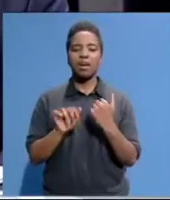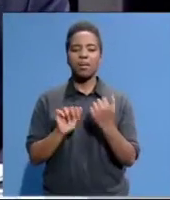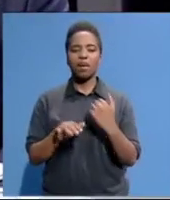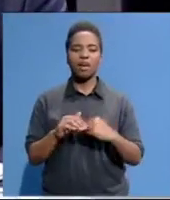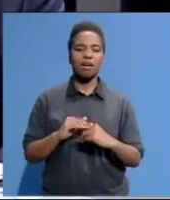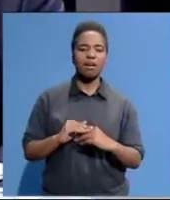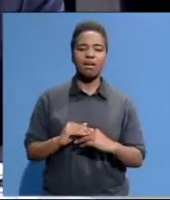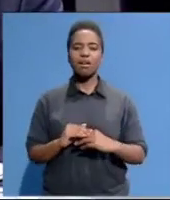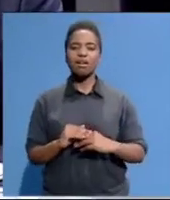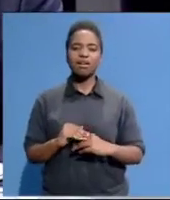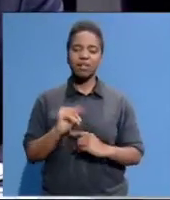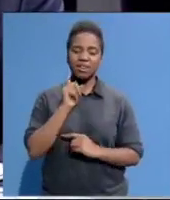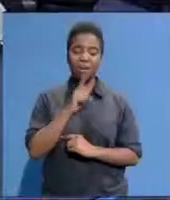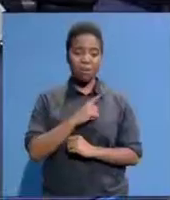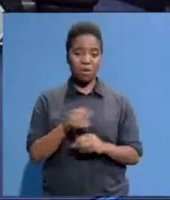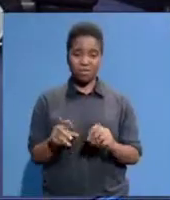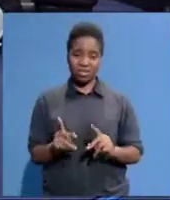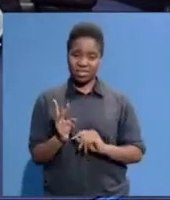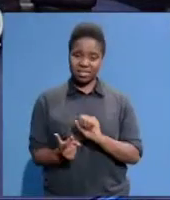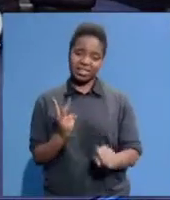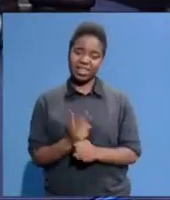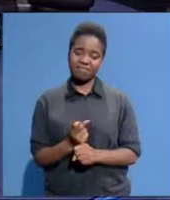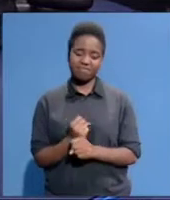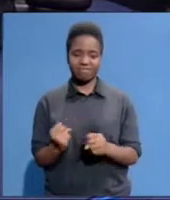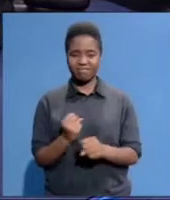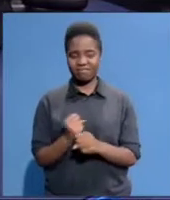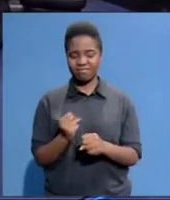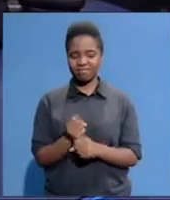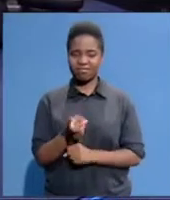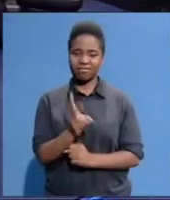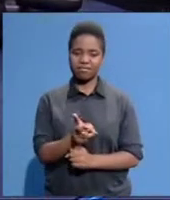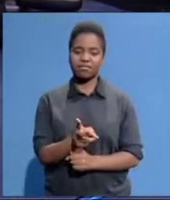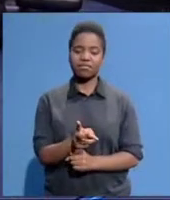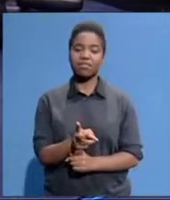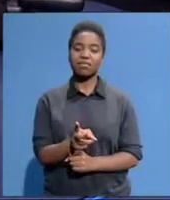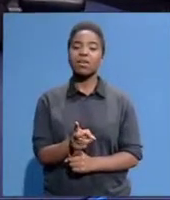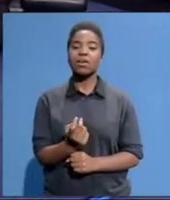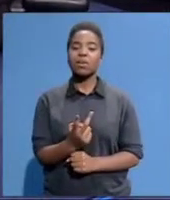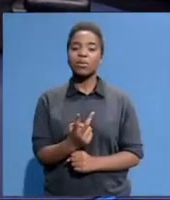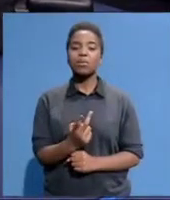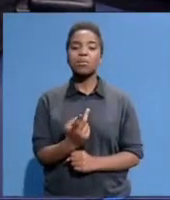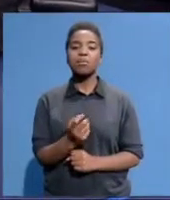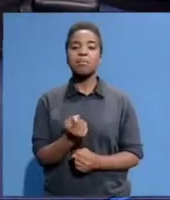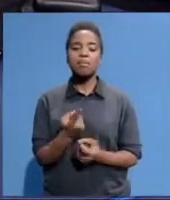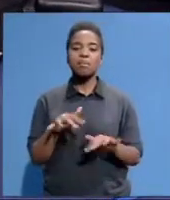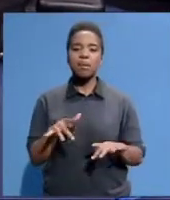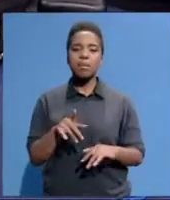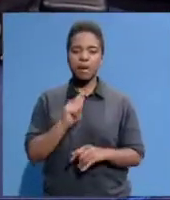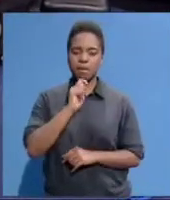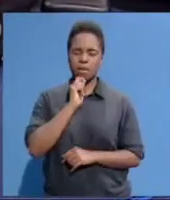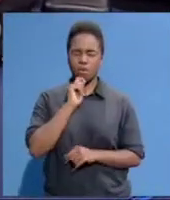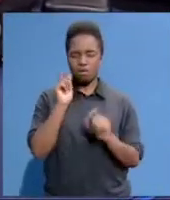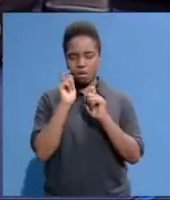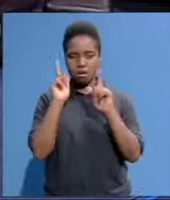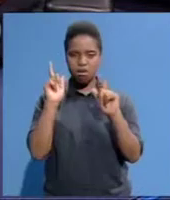because they knew that that opportunity will never, ever come to them. And now a lot of people actually woke up to watch the ceremony, and we